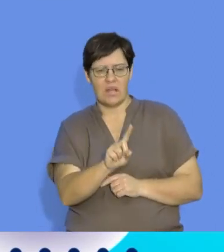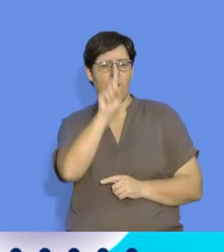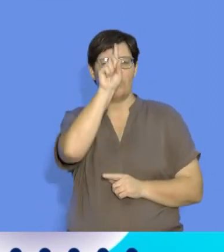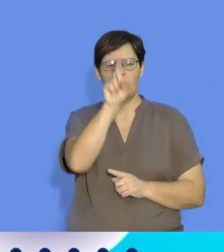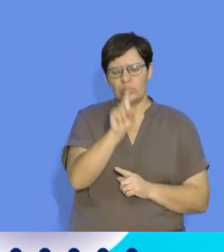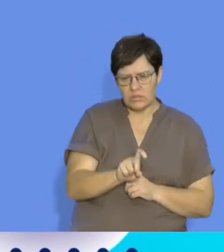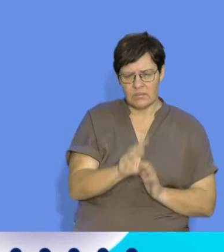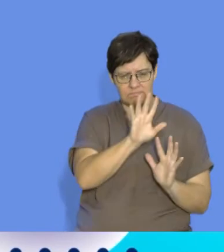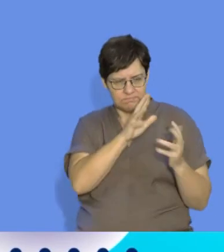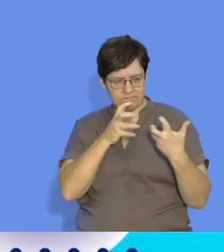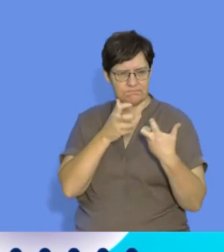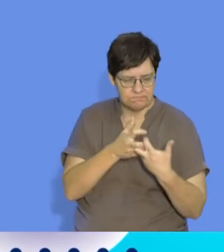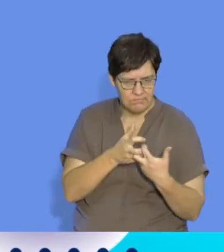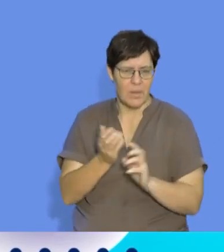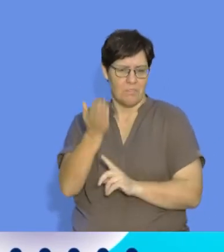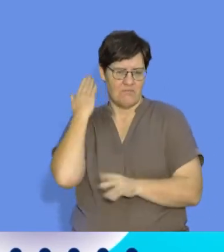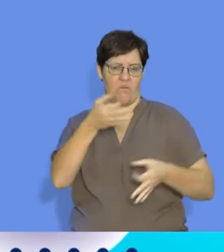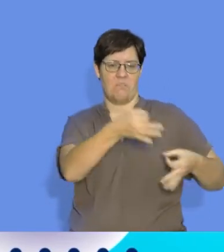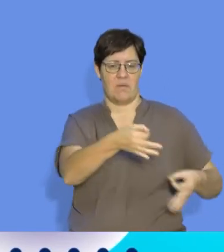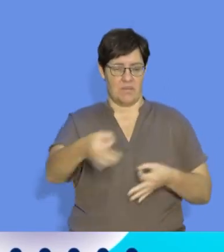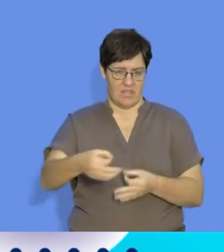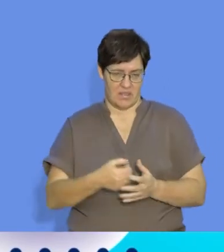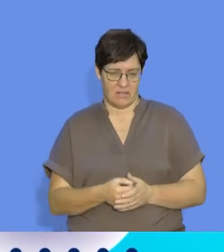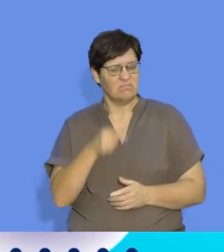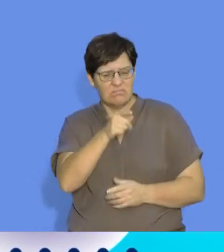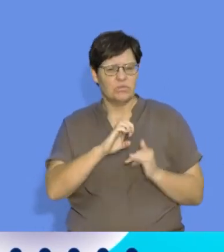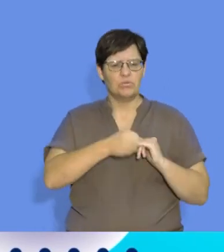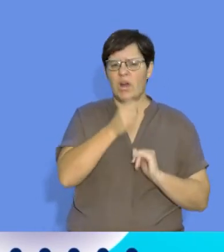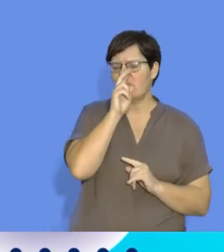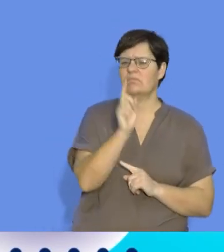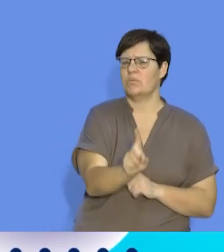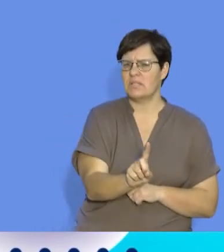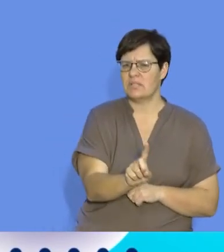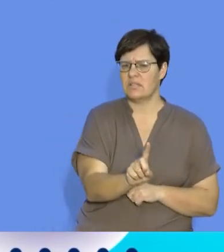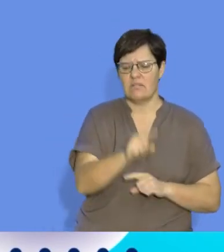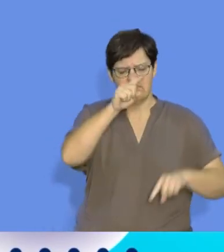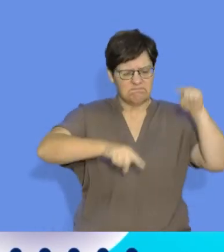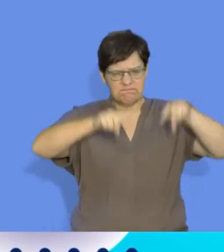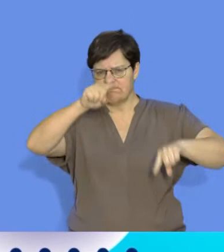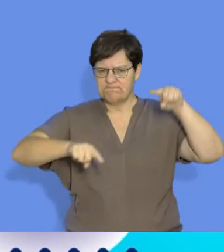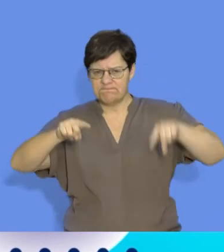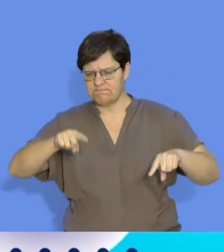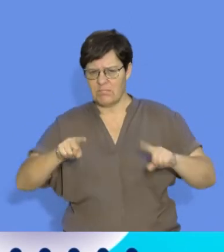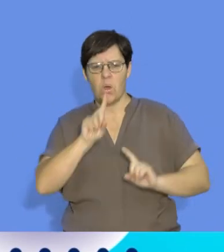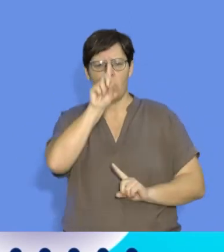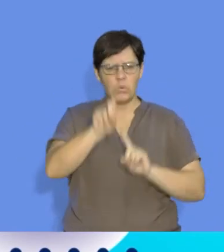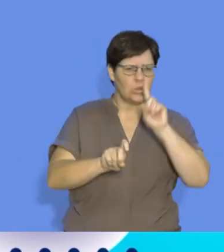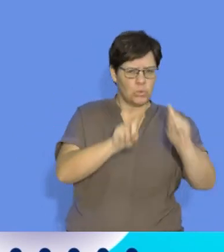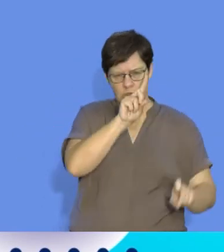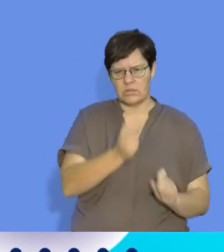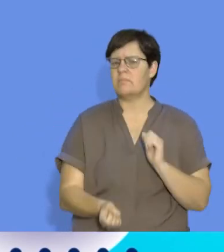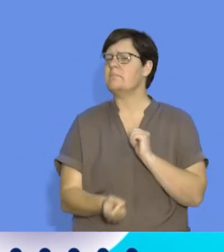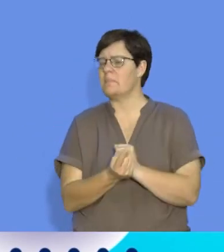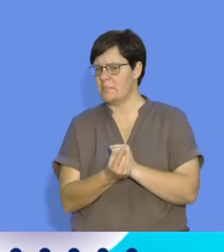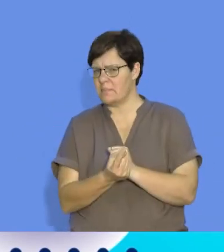that are adapted from past papers to just try and see what is the variety of questioning that they